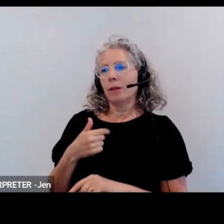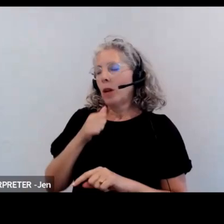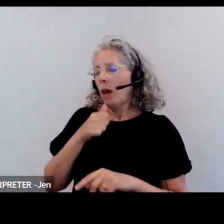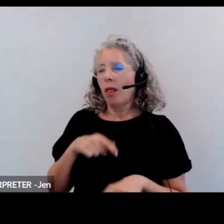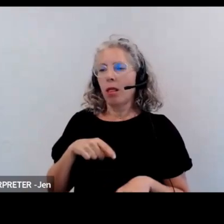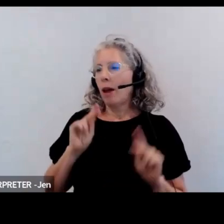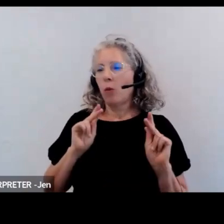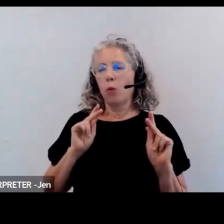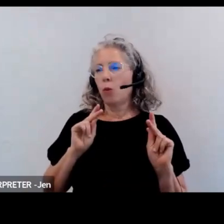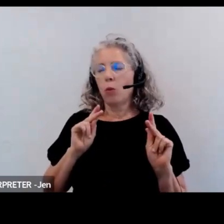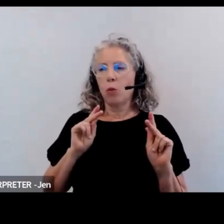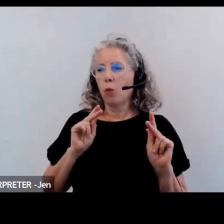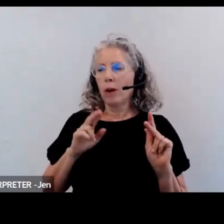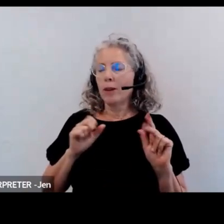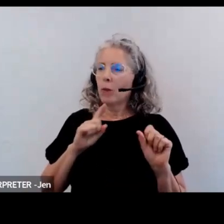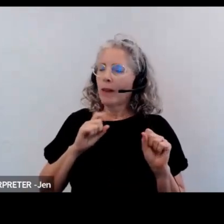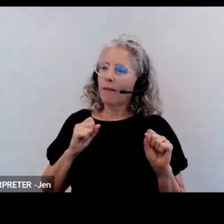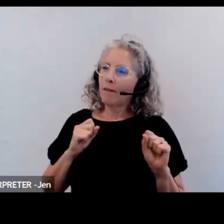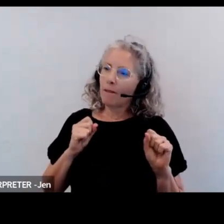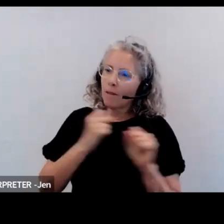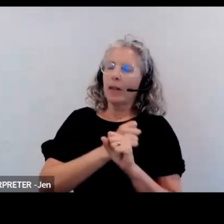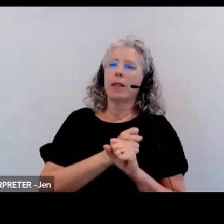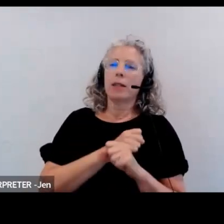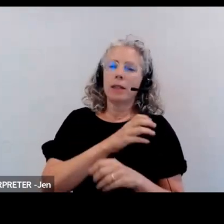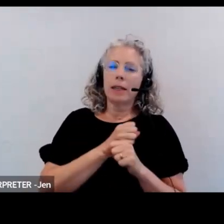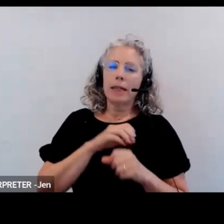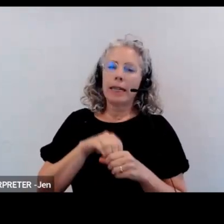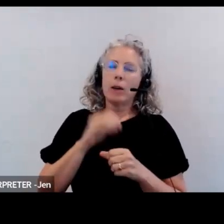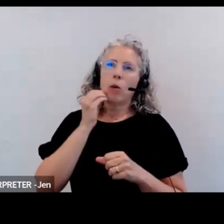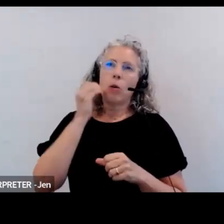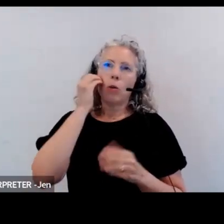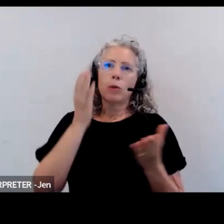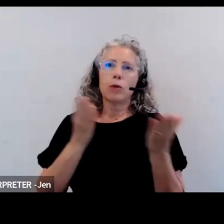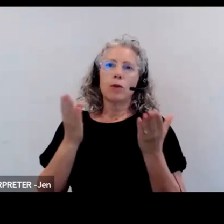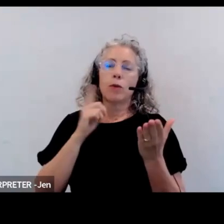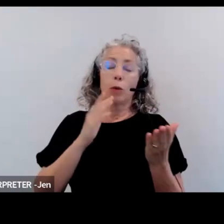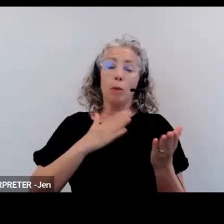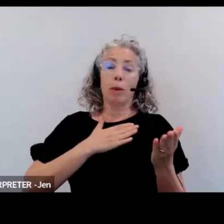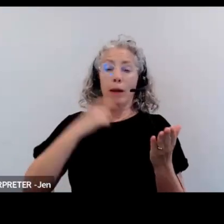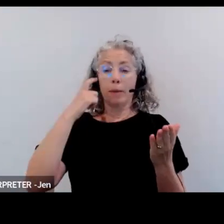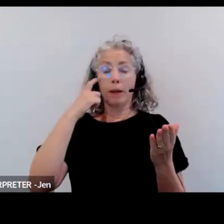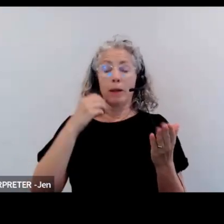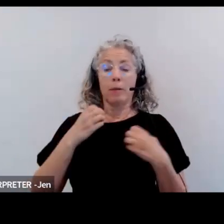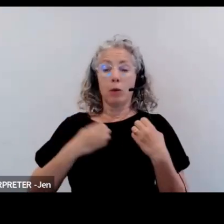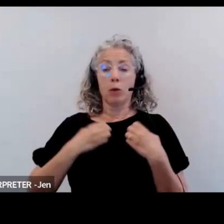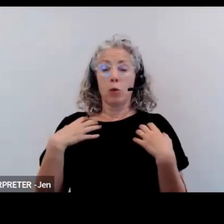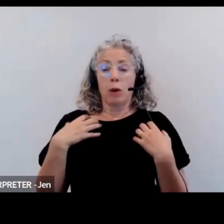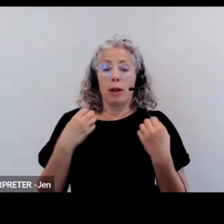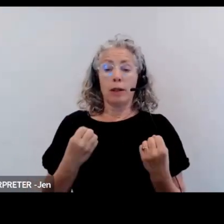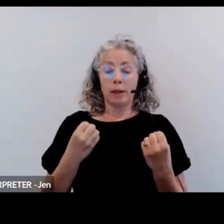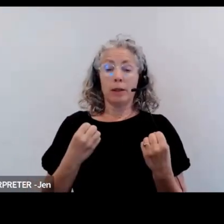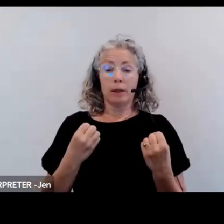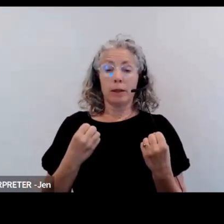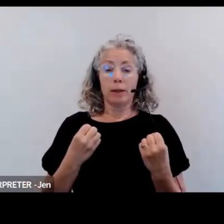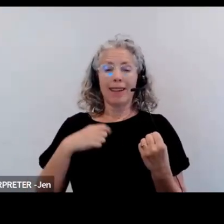or I had to really fight to get in-home services for my mental and emotional wellness when I needed that for so